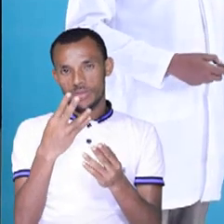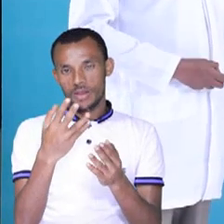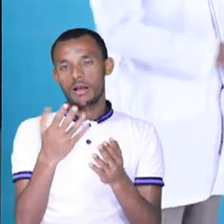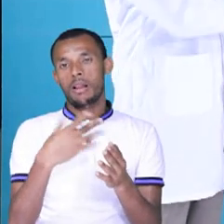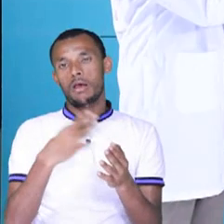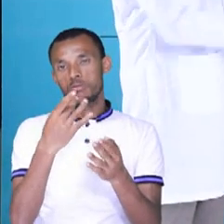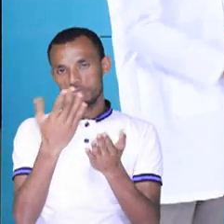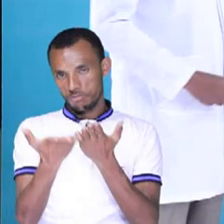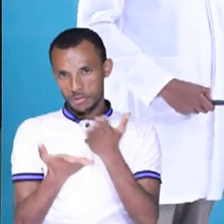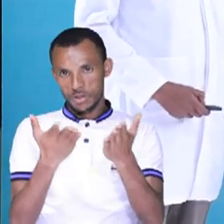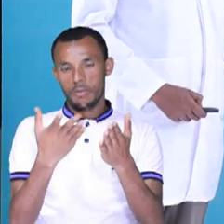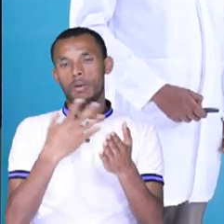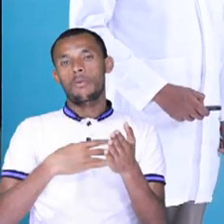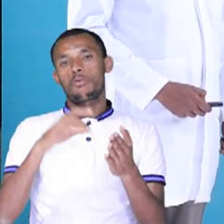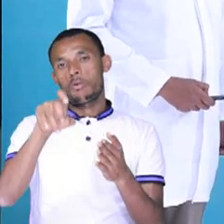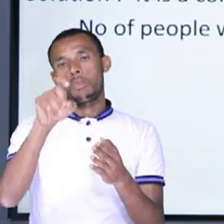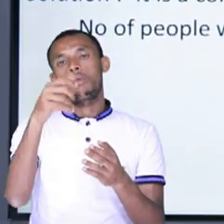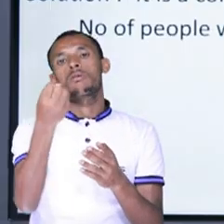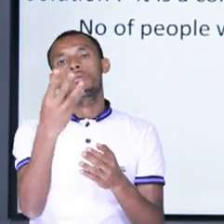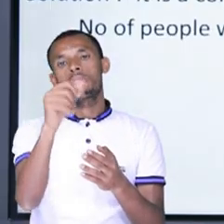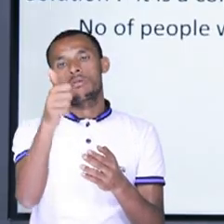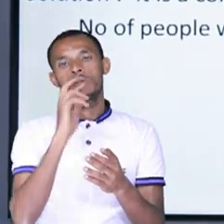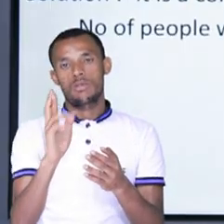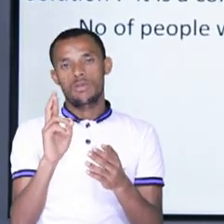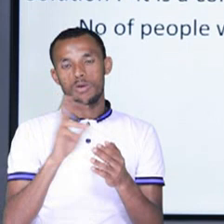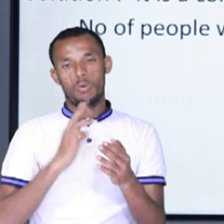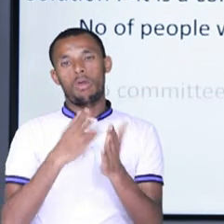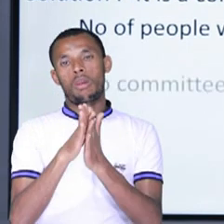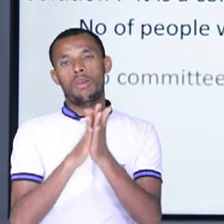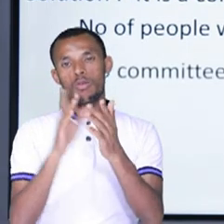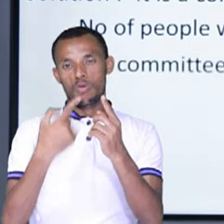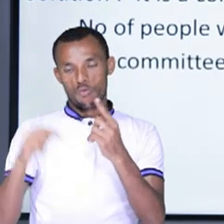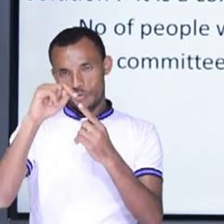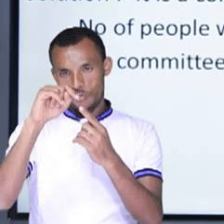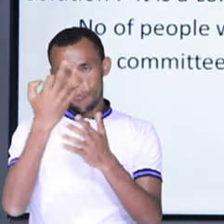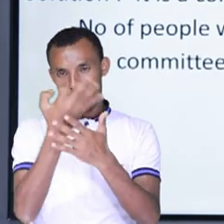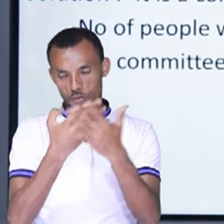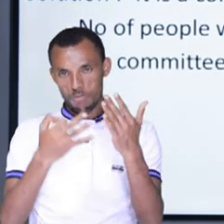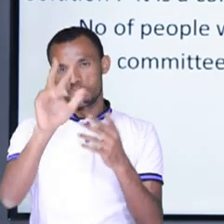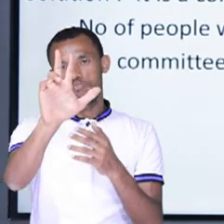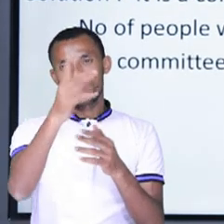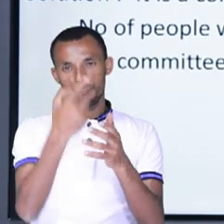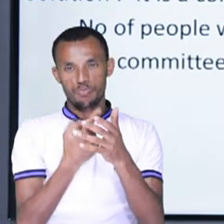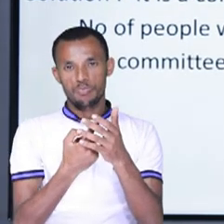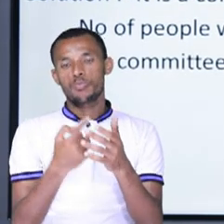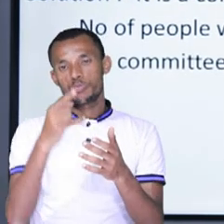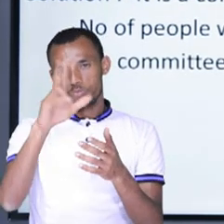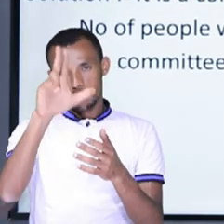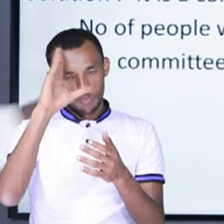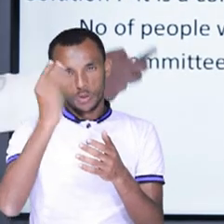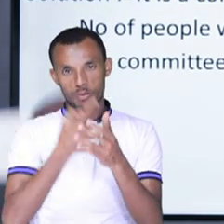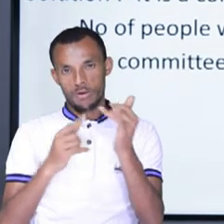of a committee? We are given 10. But we need to form a committee with 3 members. So how many members are